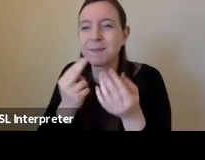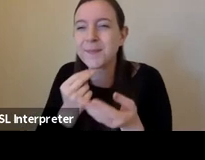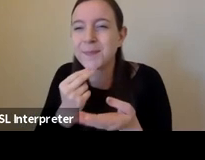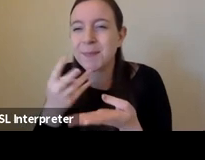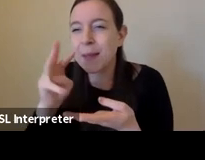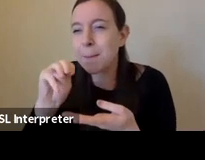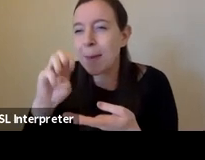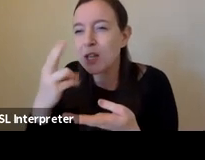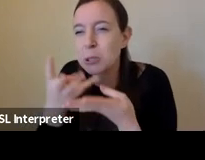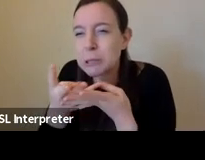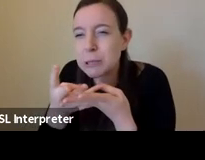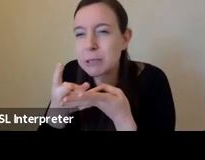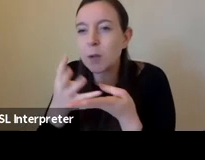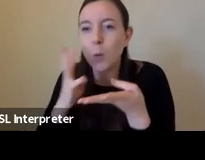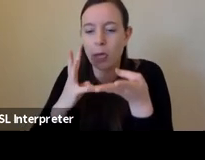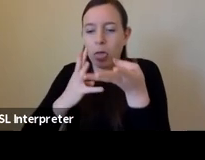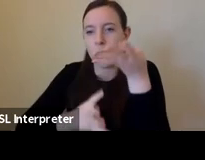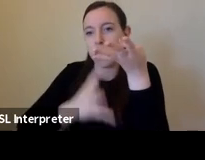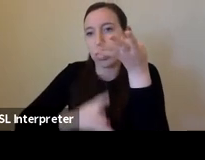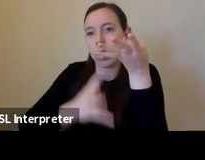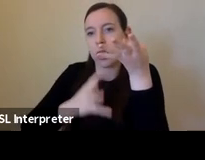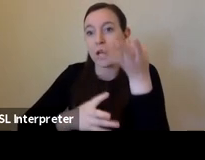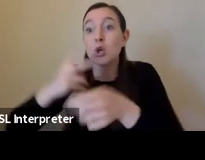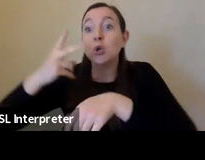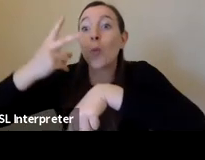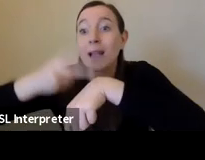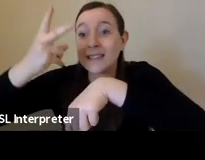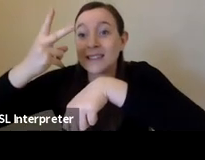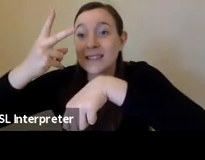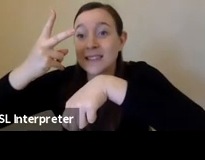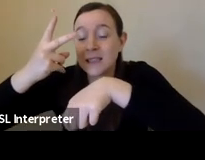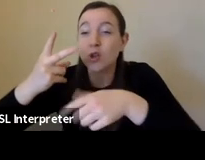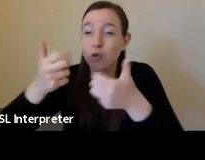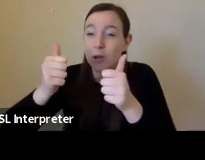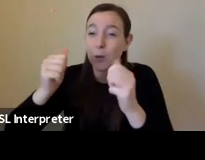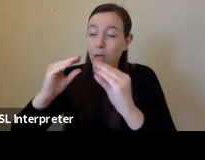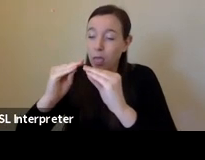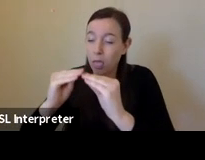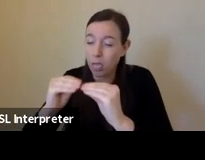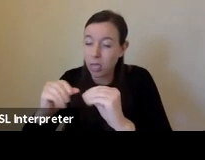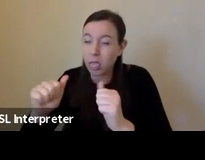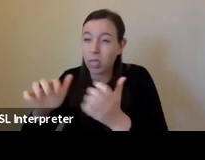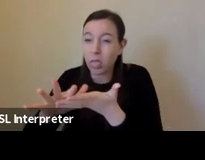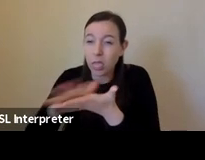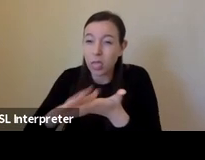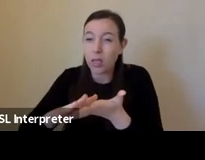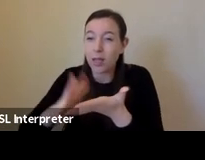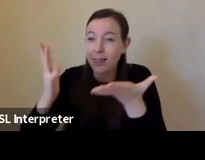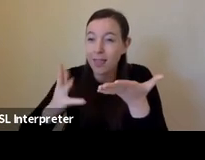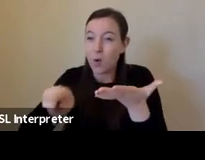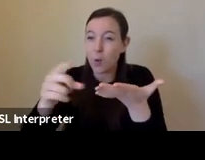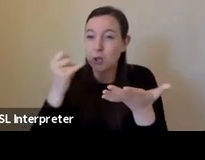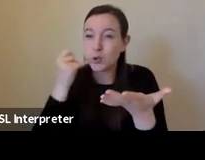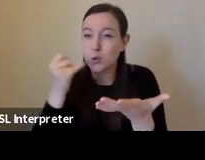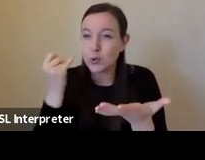I feel like I remember your mom saying so many times to people, because everybody's really worried about the rocks. And Yeah.